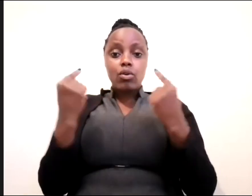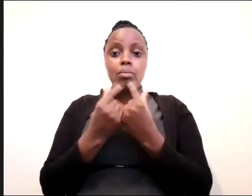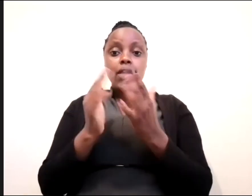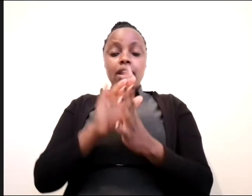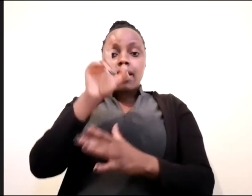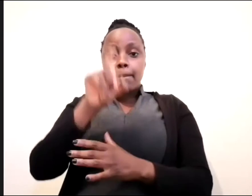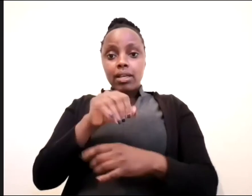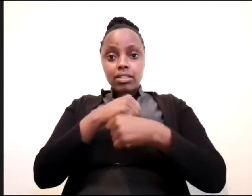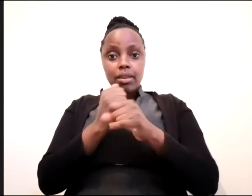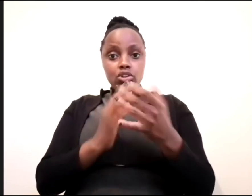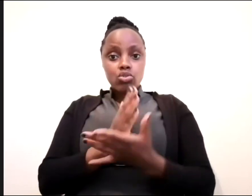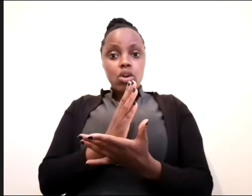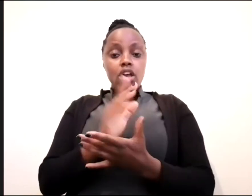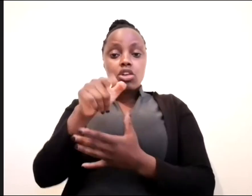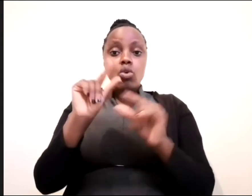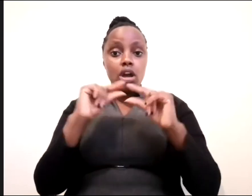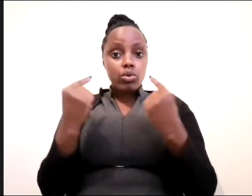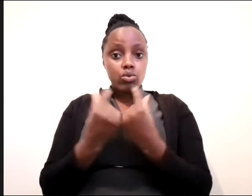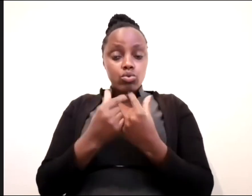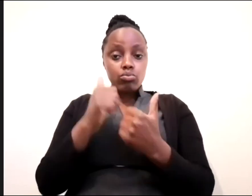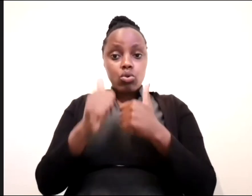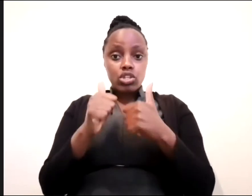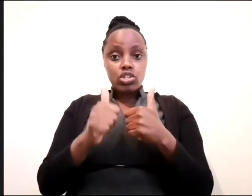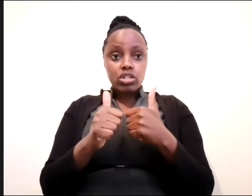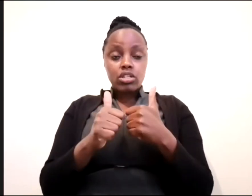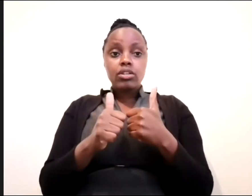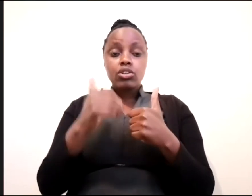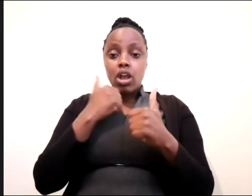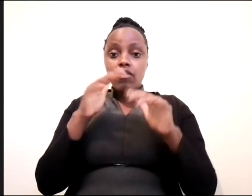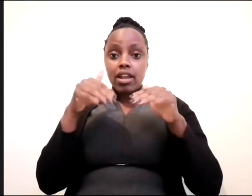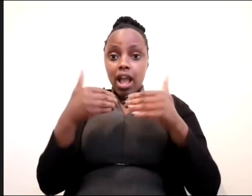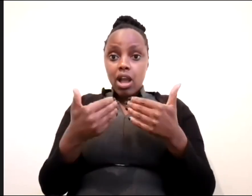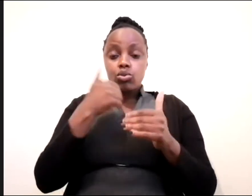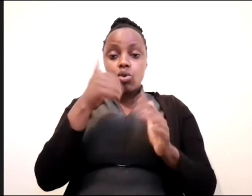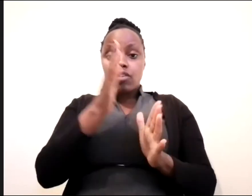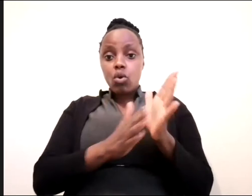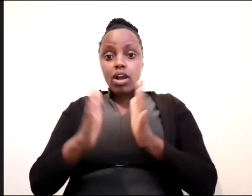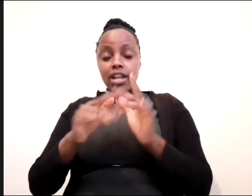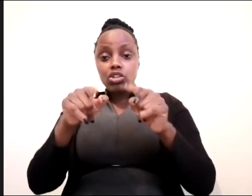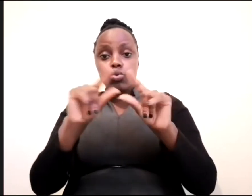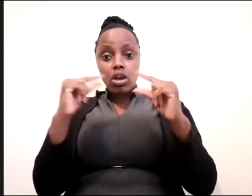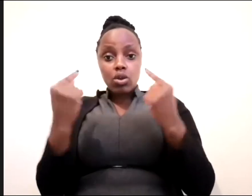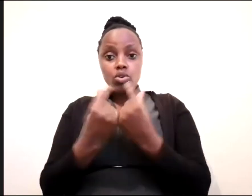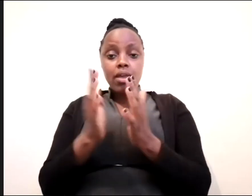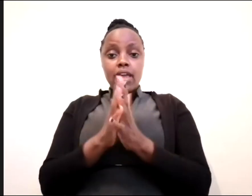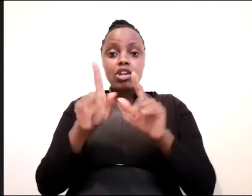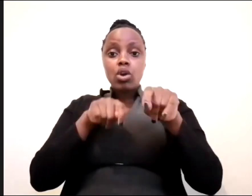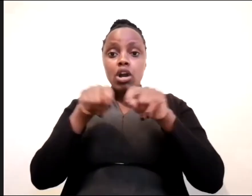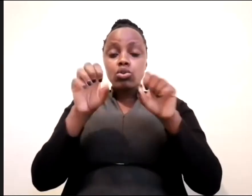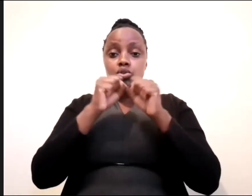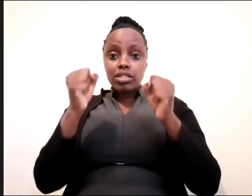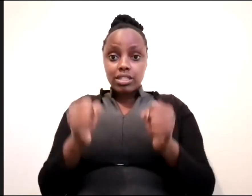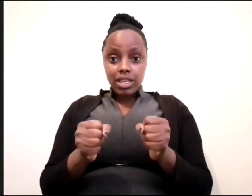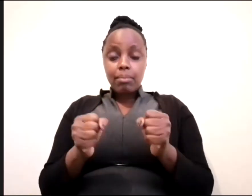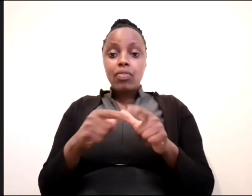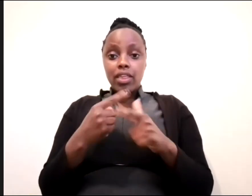sure that your group and the way you organize your group, your control system, internal control system,